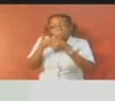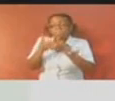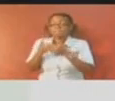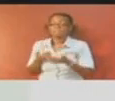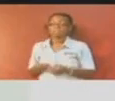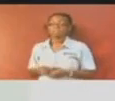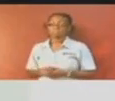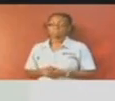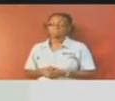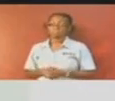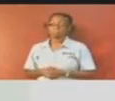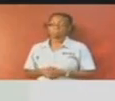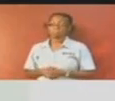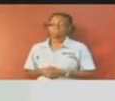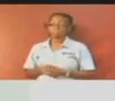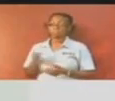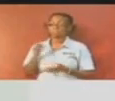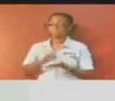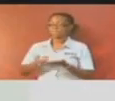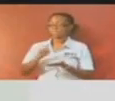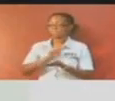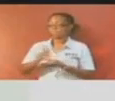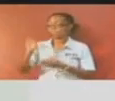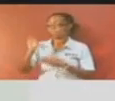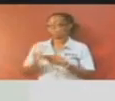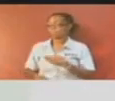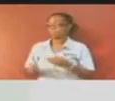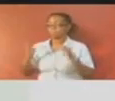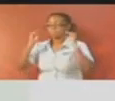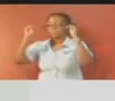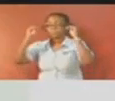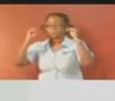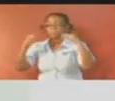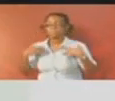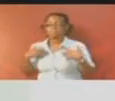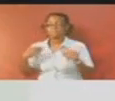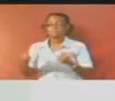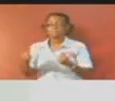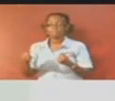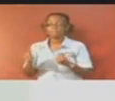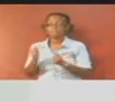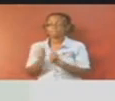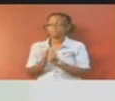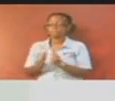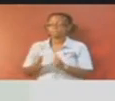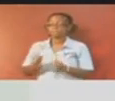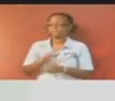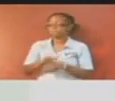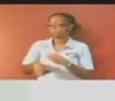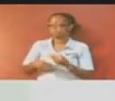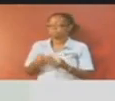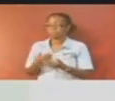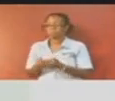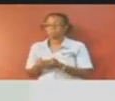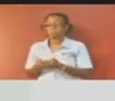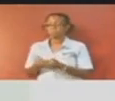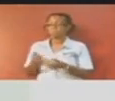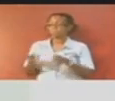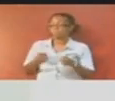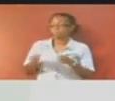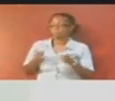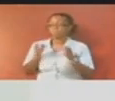Over the weekend, the Ministry of Health, in conjunction with the regional health authorities, attempted to increase, and we did